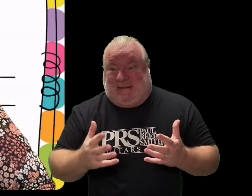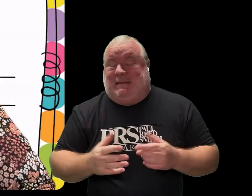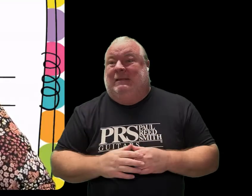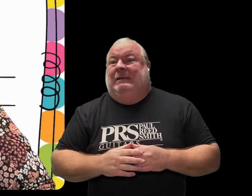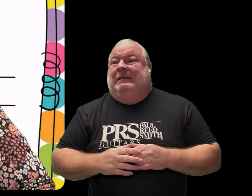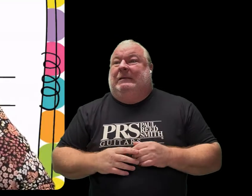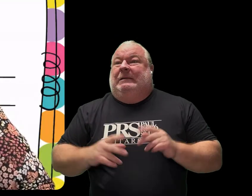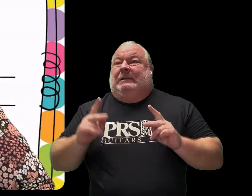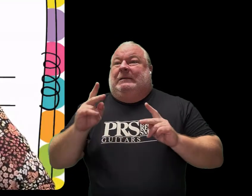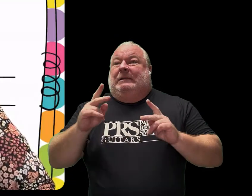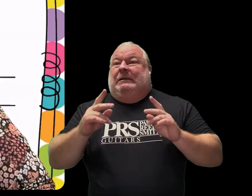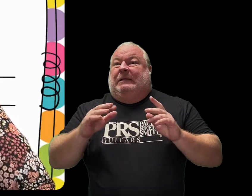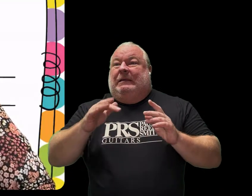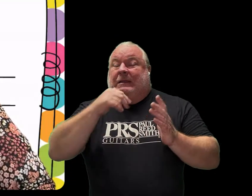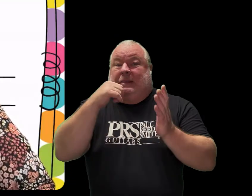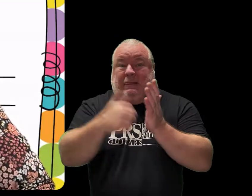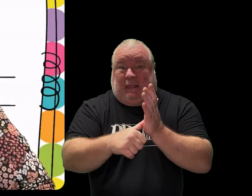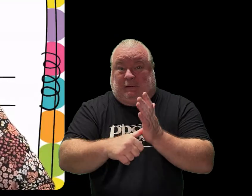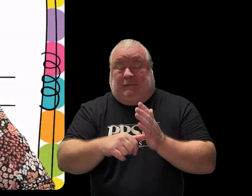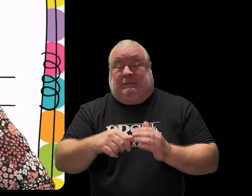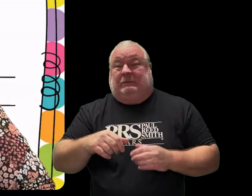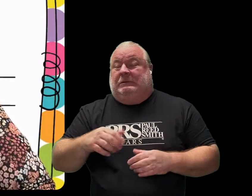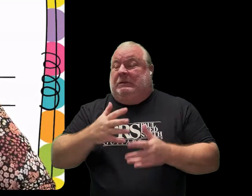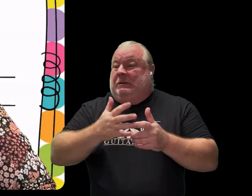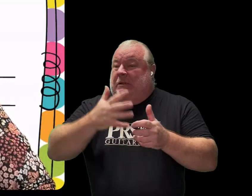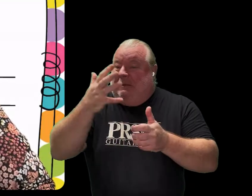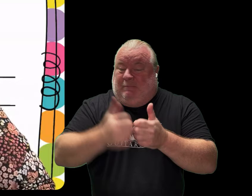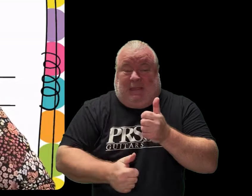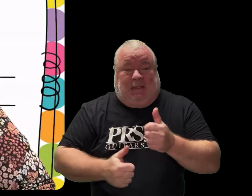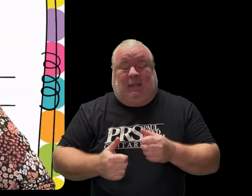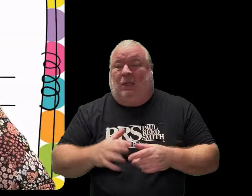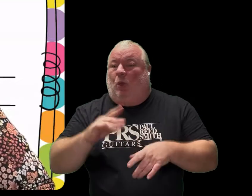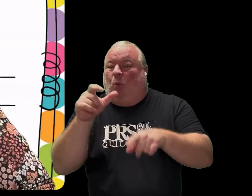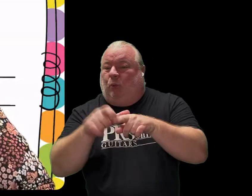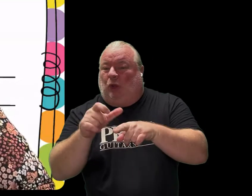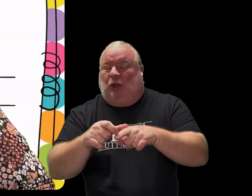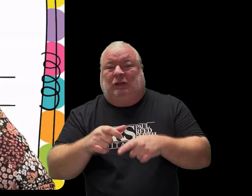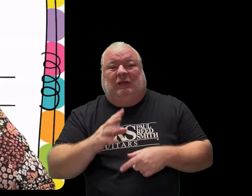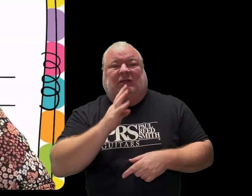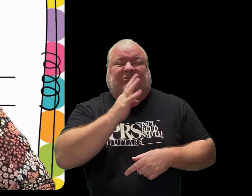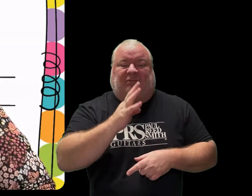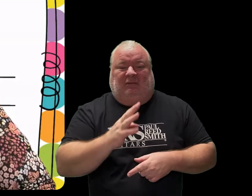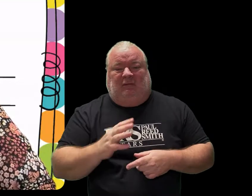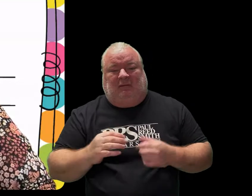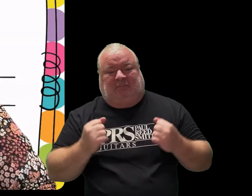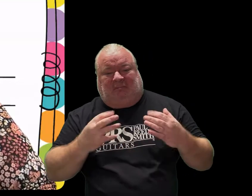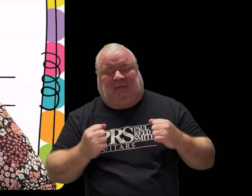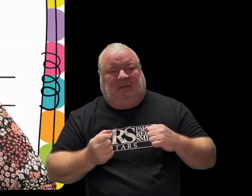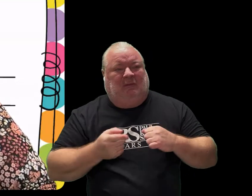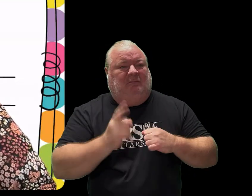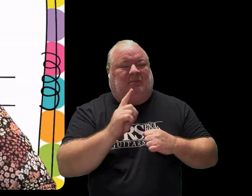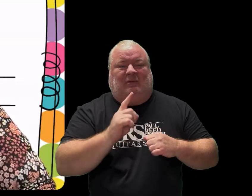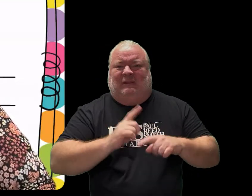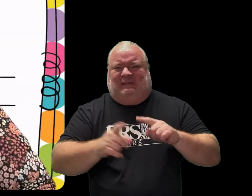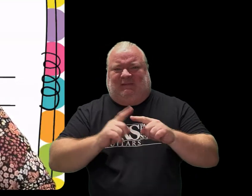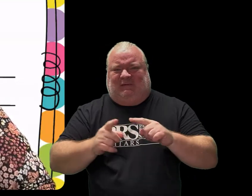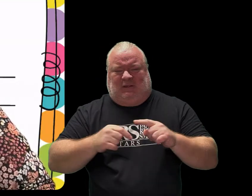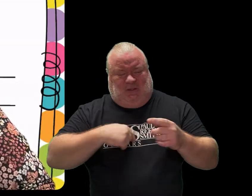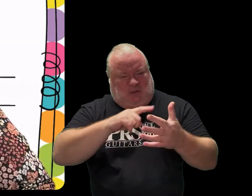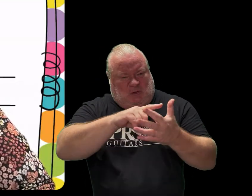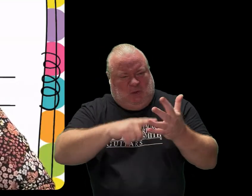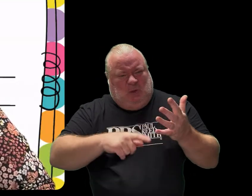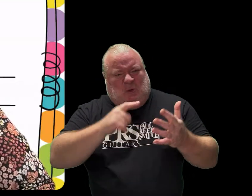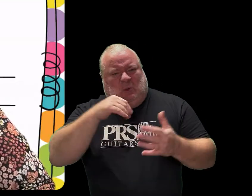the mean letters, mean words, and